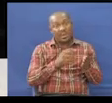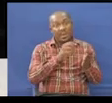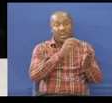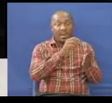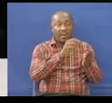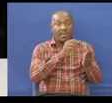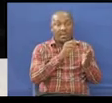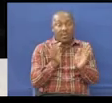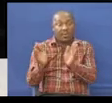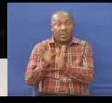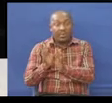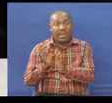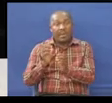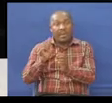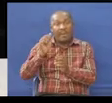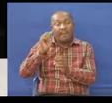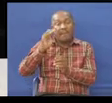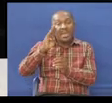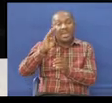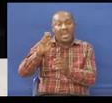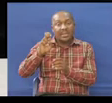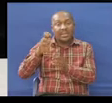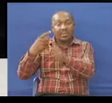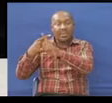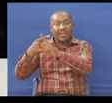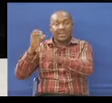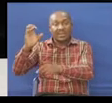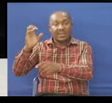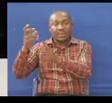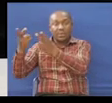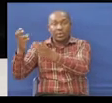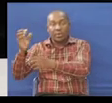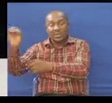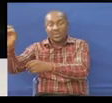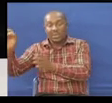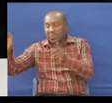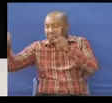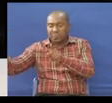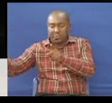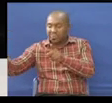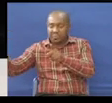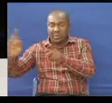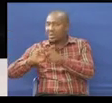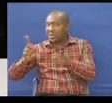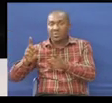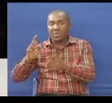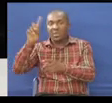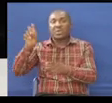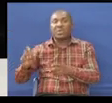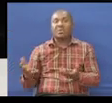plus c is equal to 0, which is not a quadratic equation. Example of quadratic